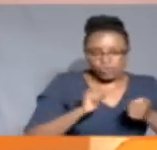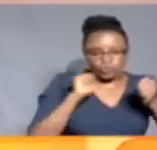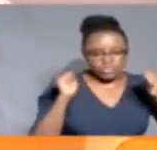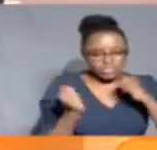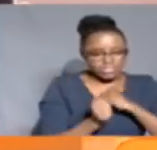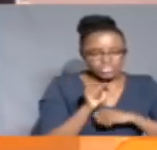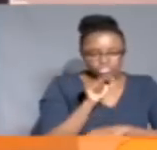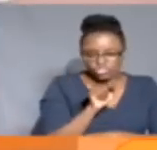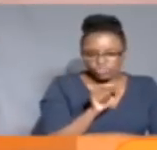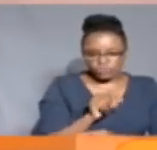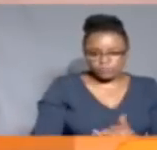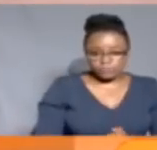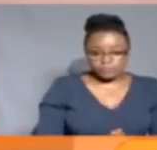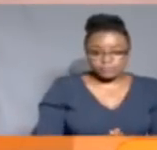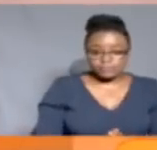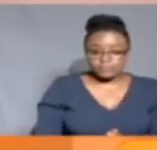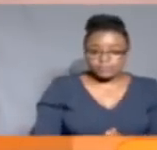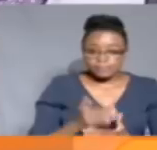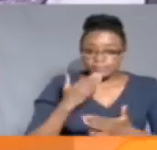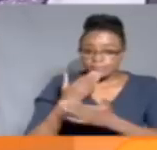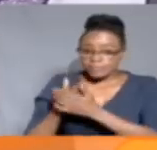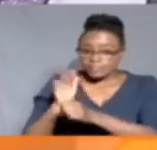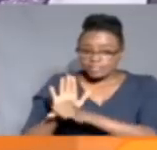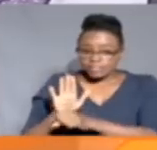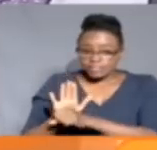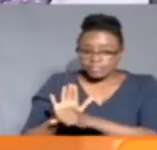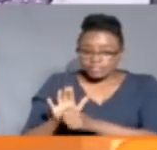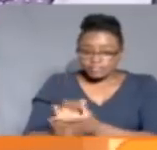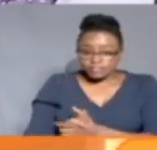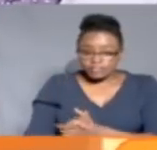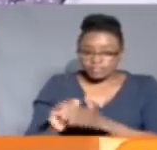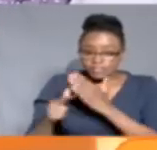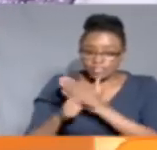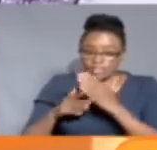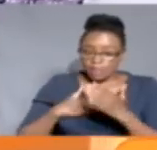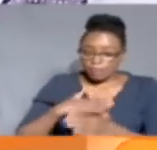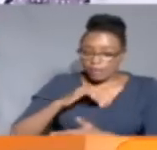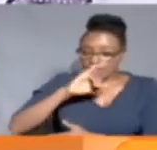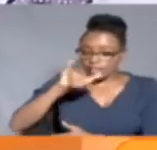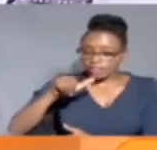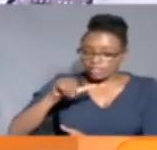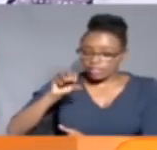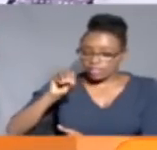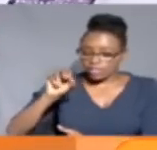you. Thank you very much. My name is John Njoroge.